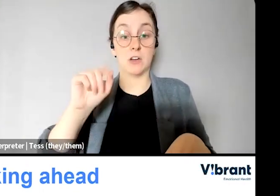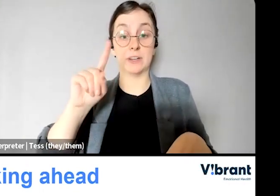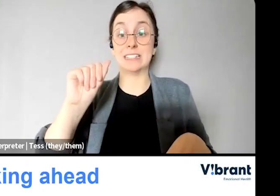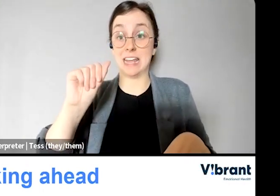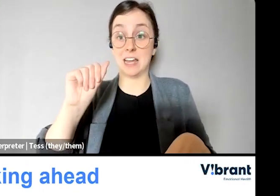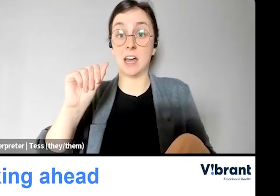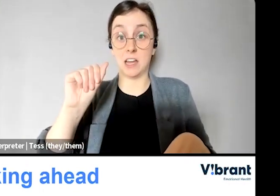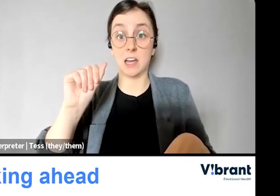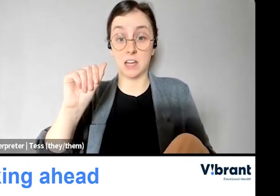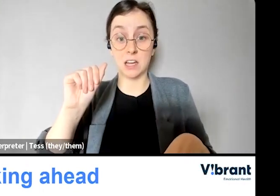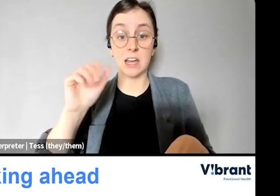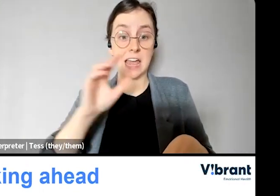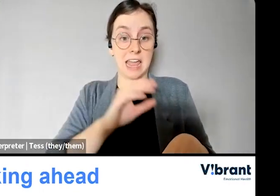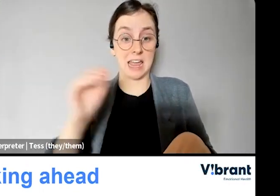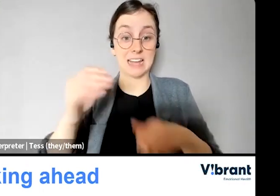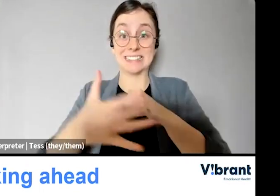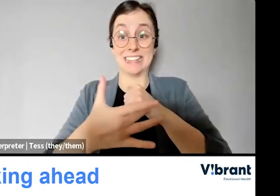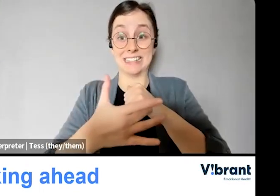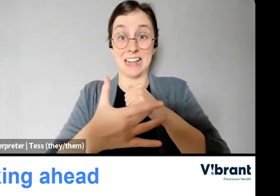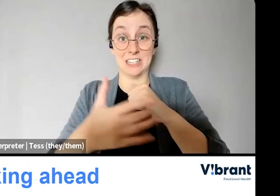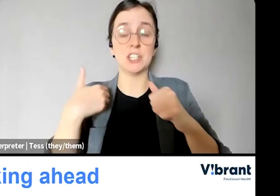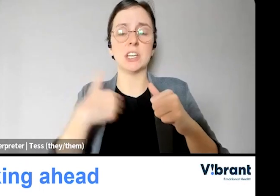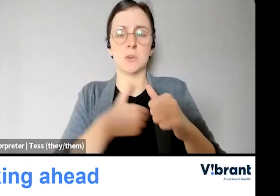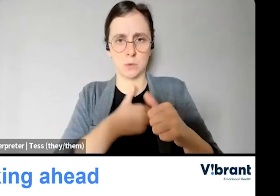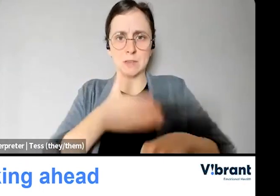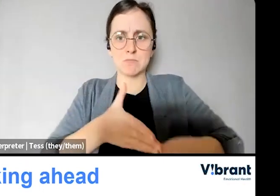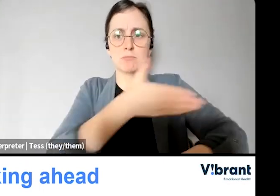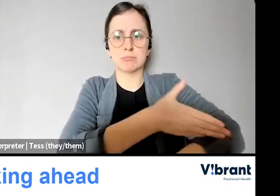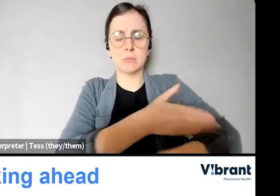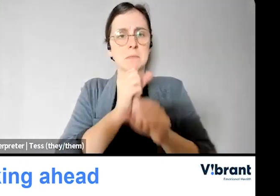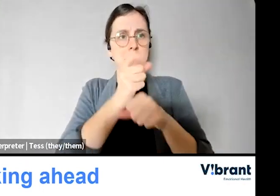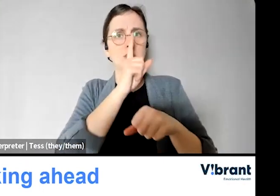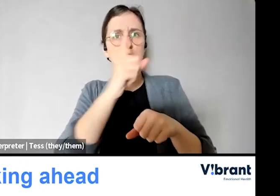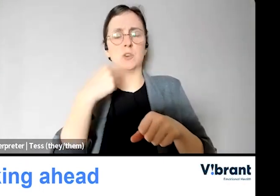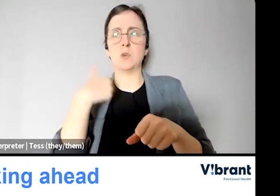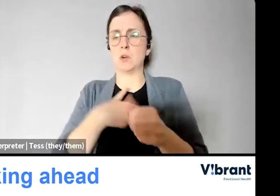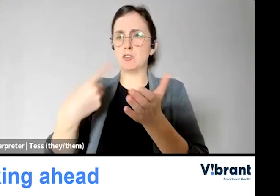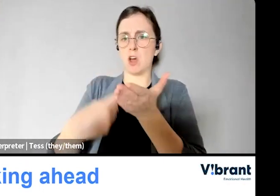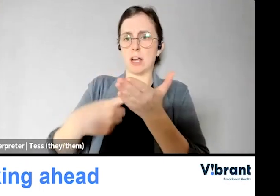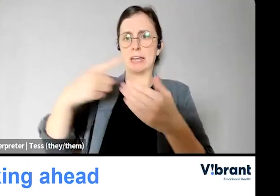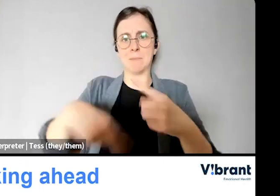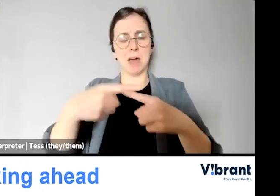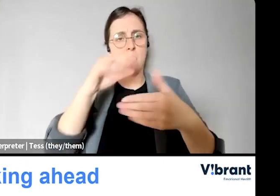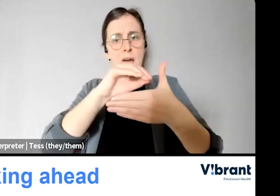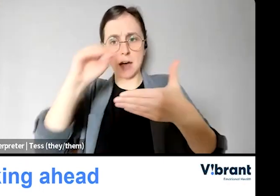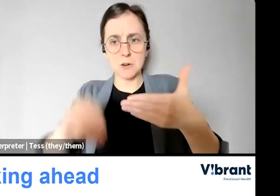speaking the same language when we're talking about contacts received and outcomes, and hopefully being able to make